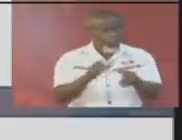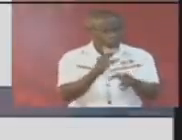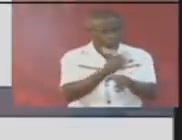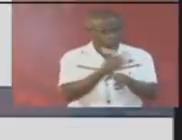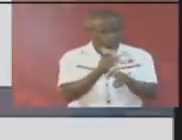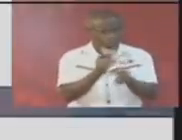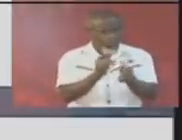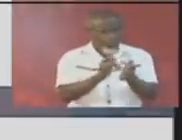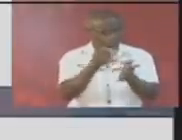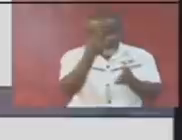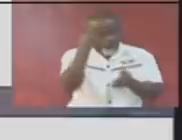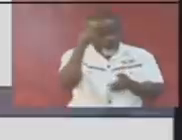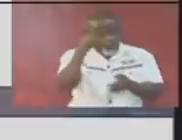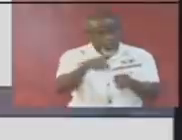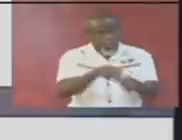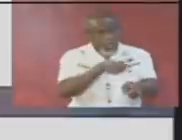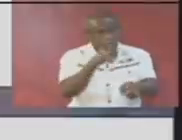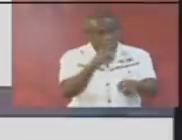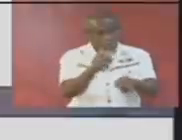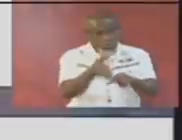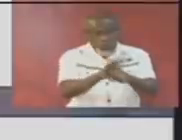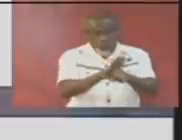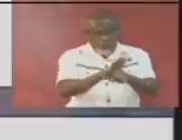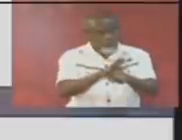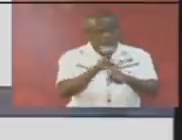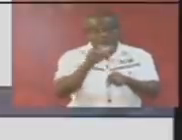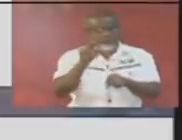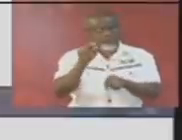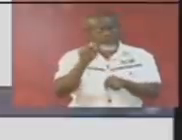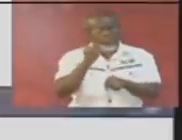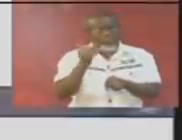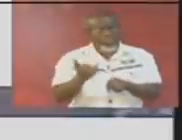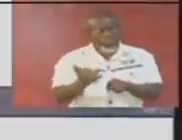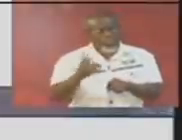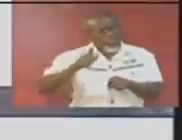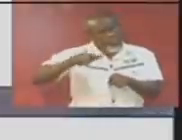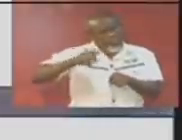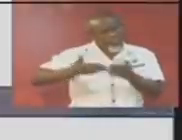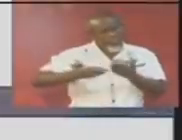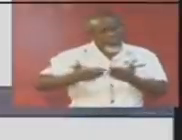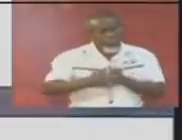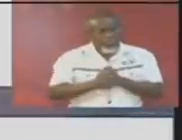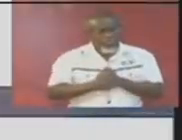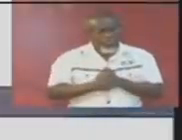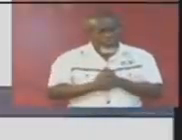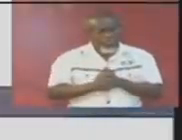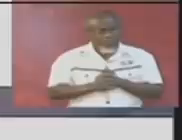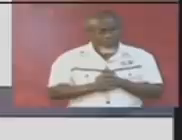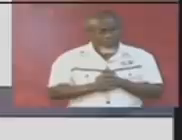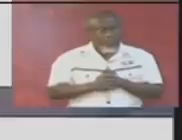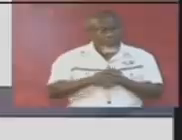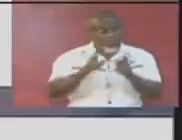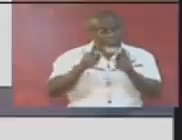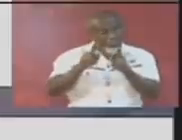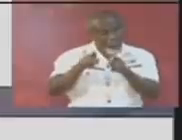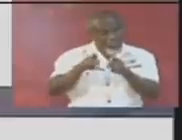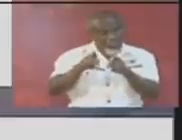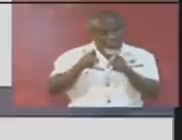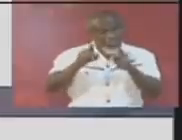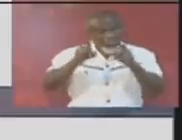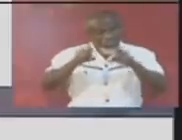COVID. These patients are very complex and they are at times challenging, and they require a multidisciplinary team